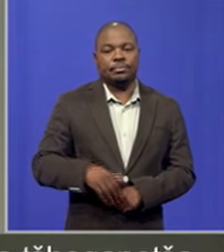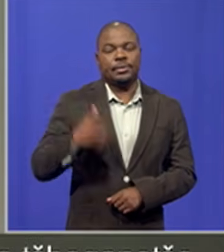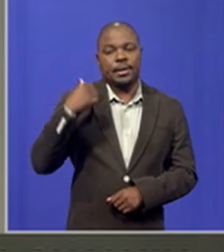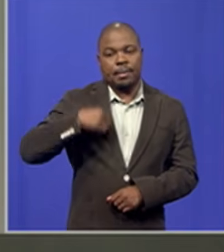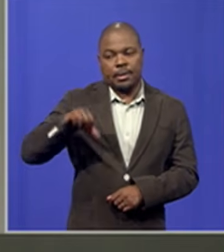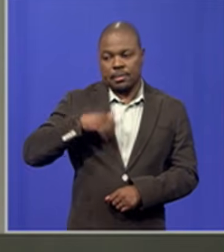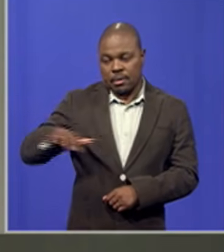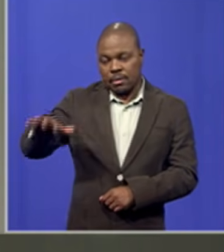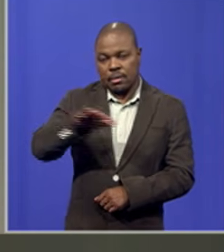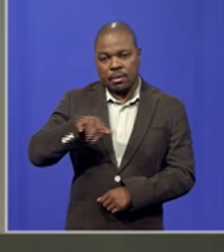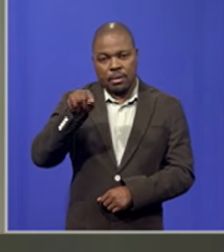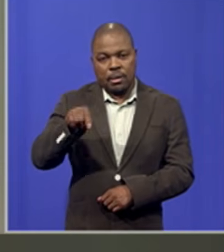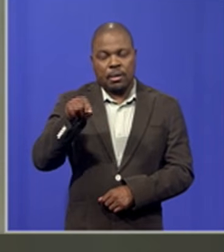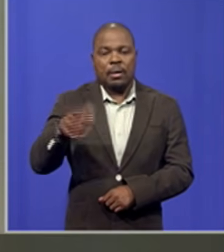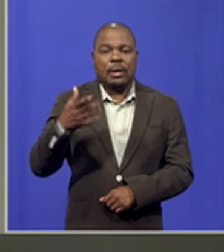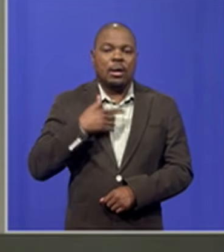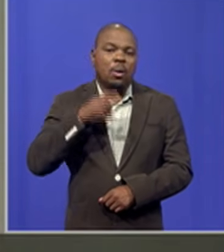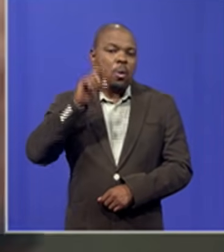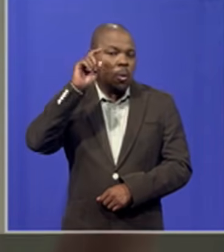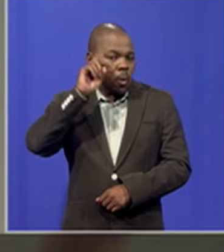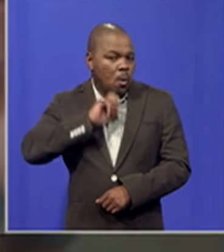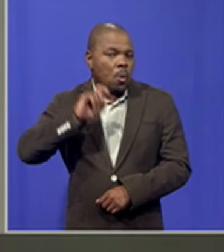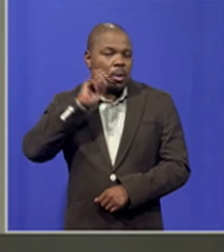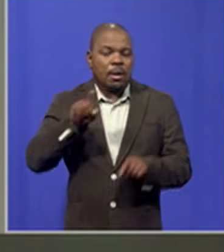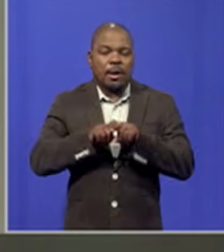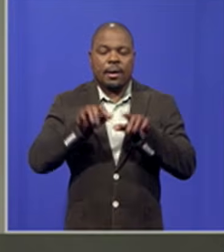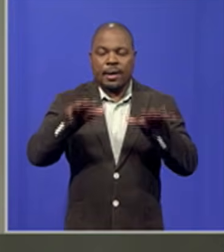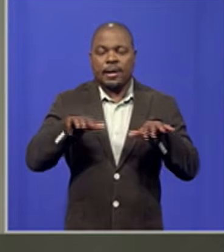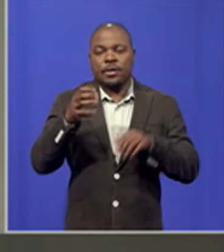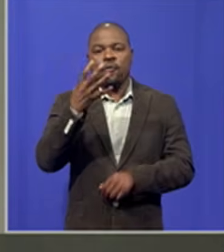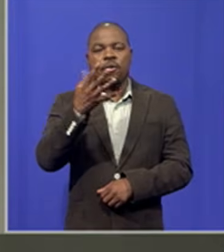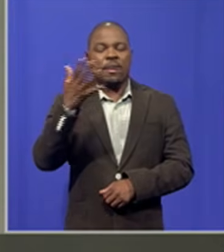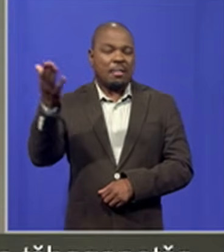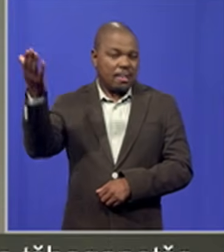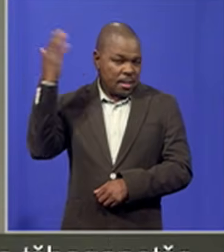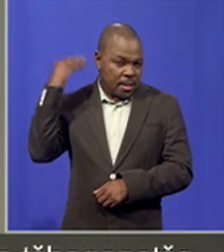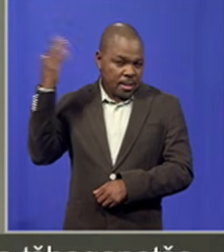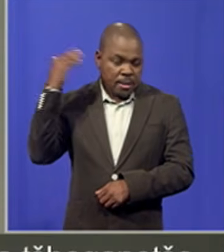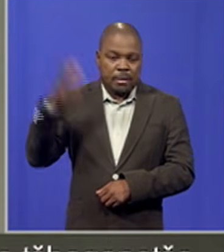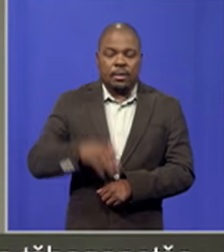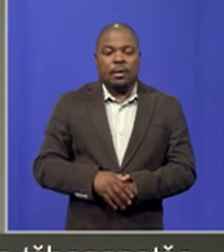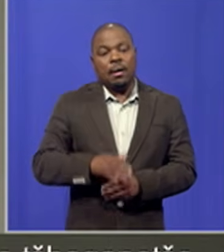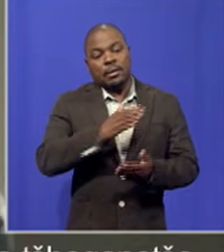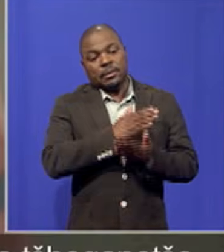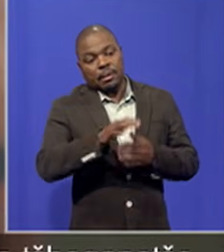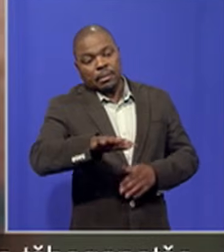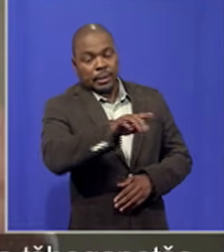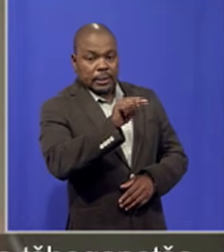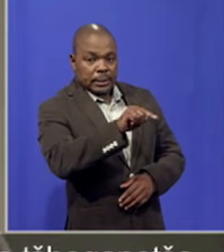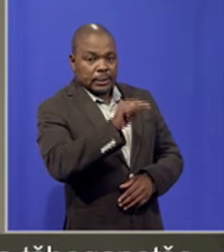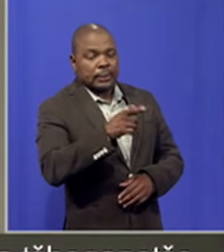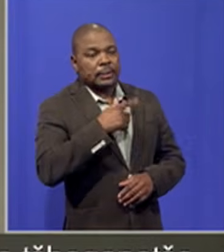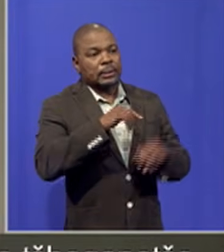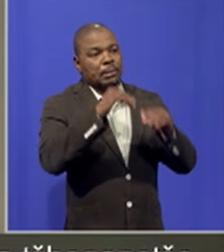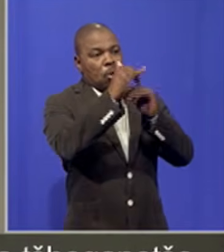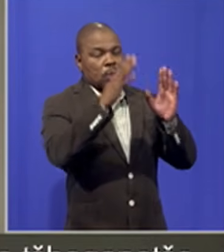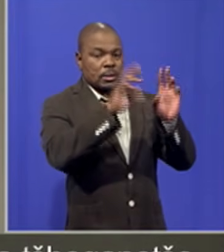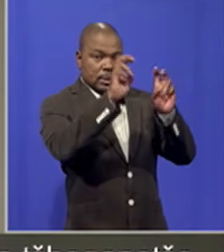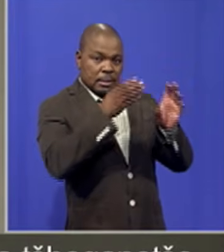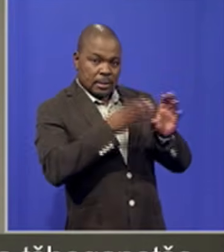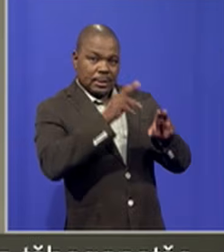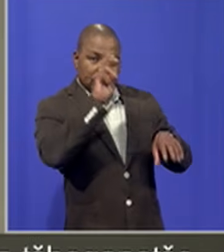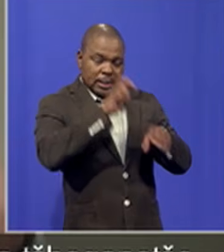the infrastructure is as old as 1945. So you find out in other areas, they've got transformers that